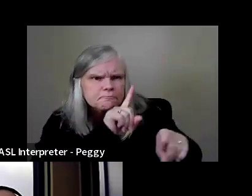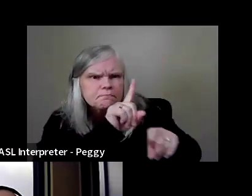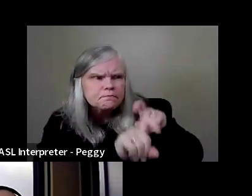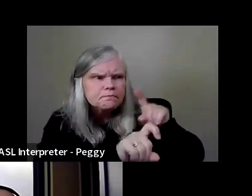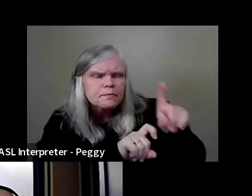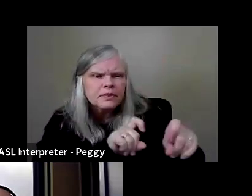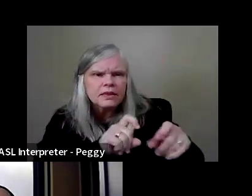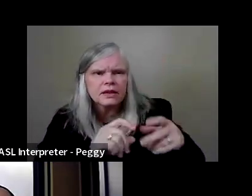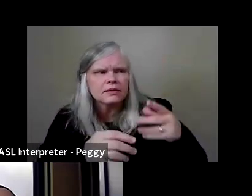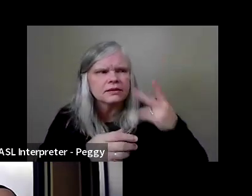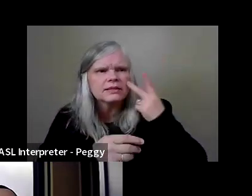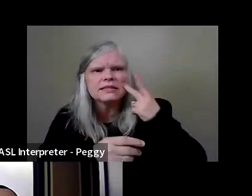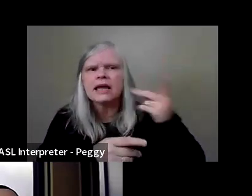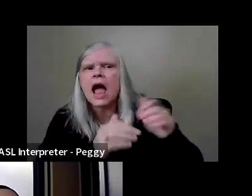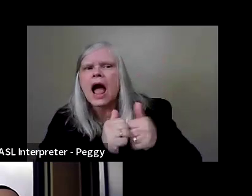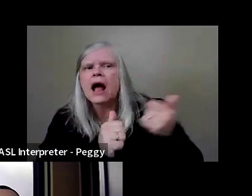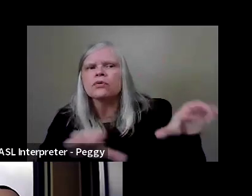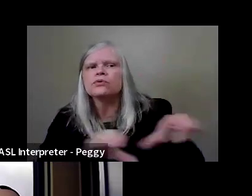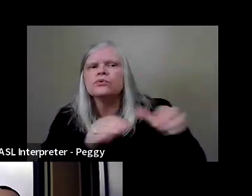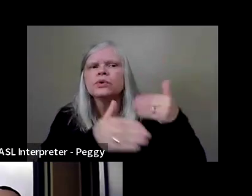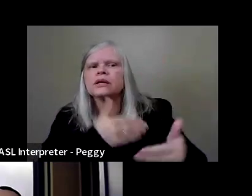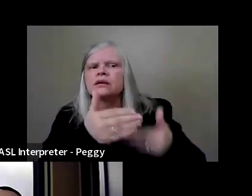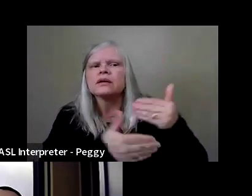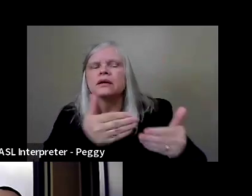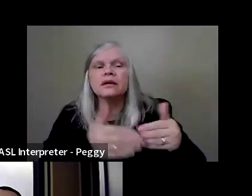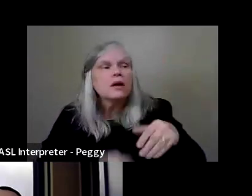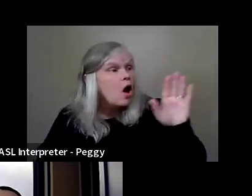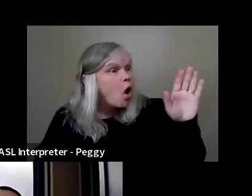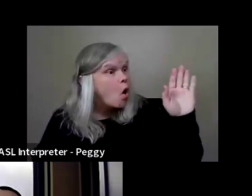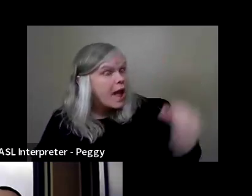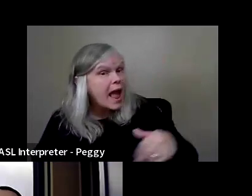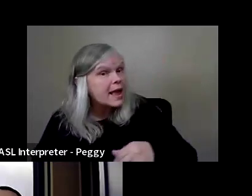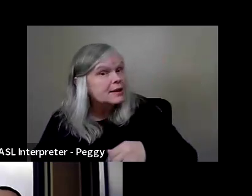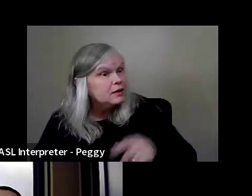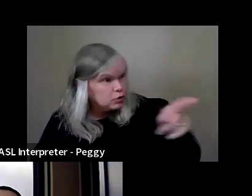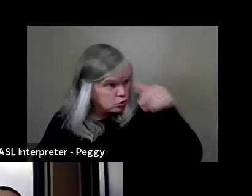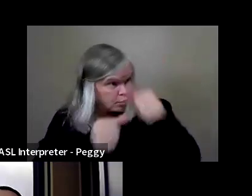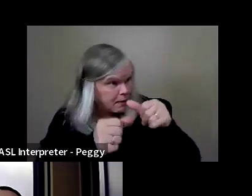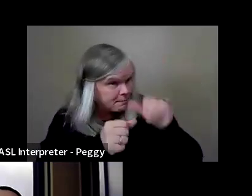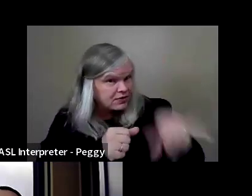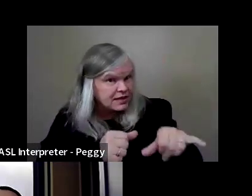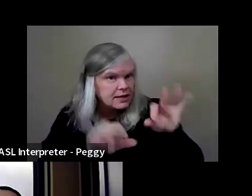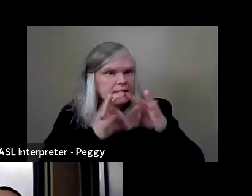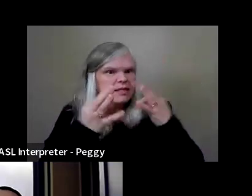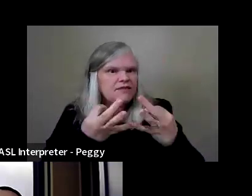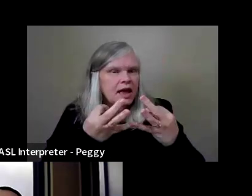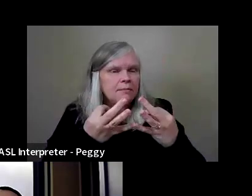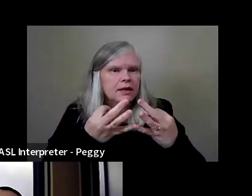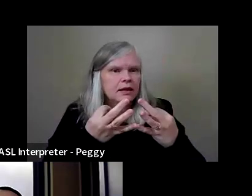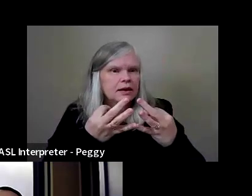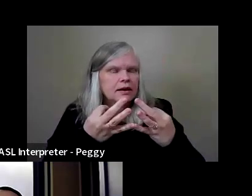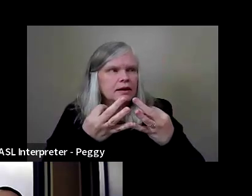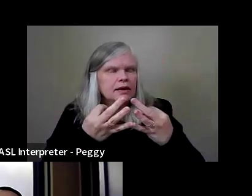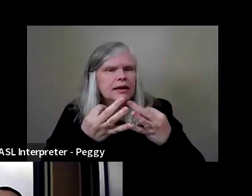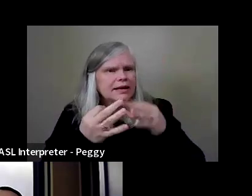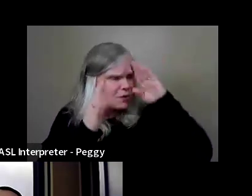to see where they're at in the progression. So they say, "Hey, do you remember this?" And they're really hopeful that their